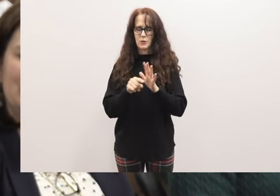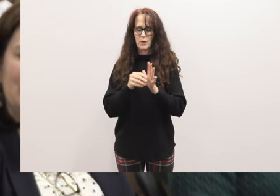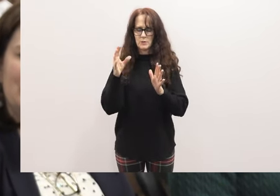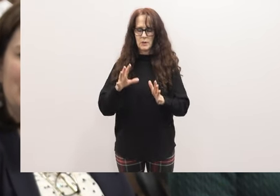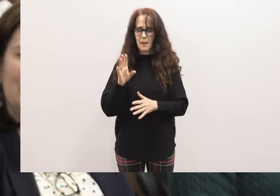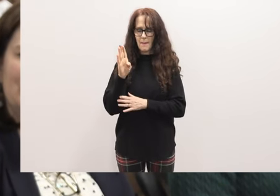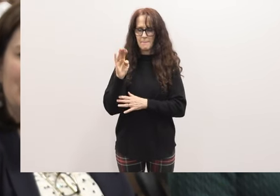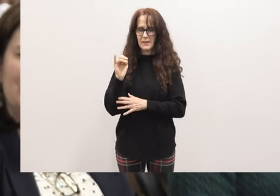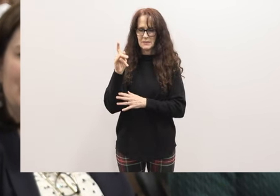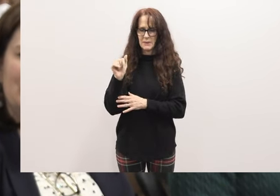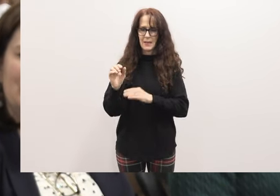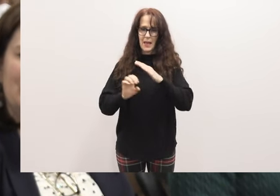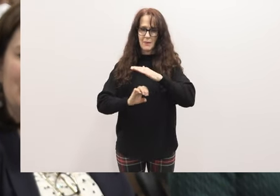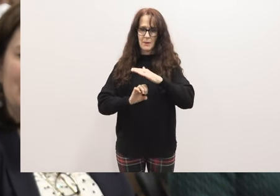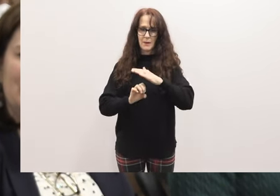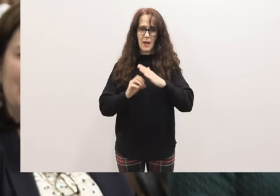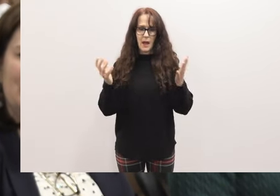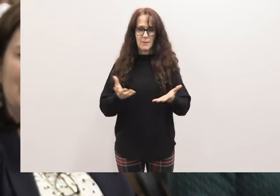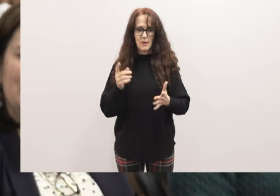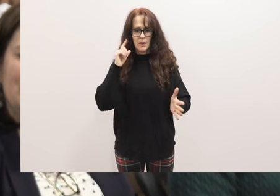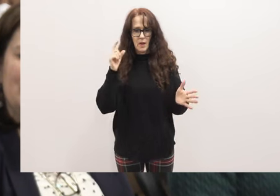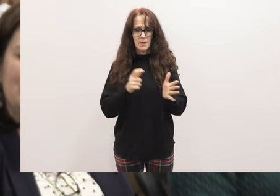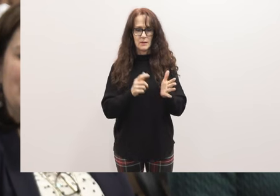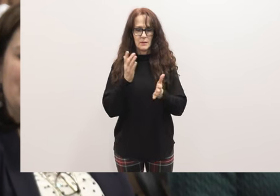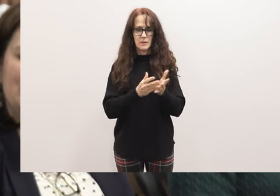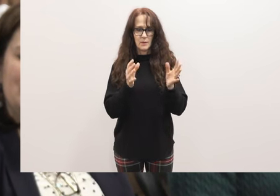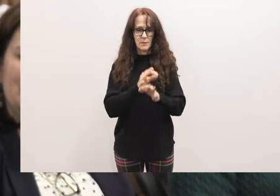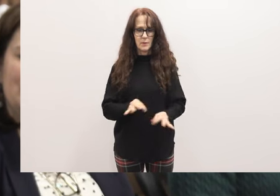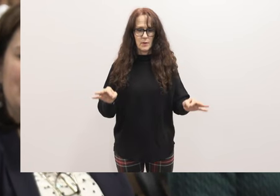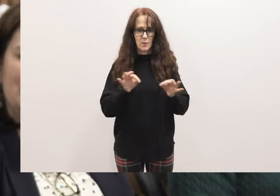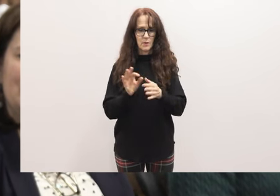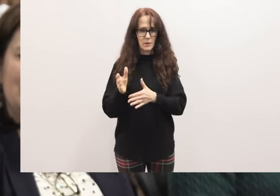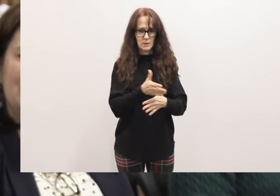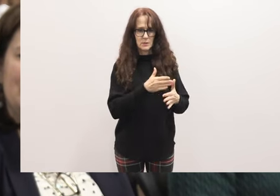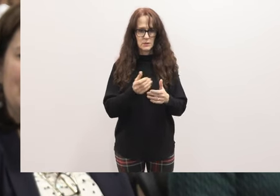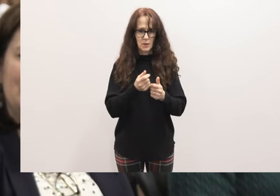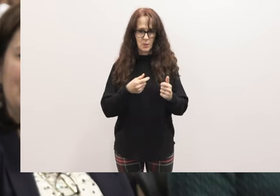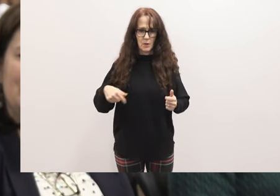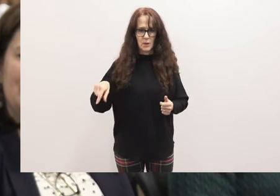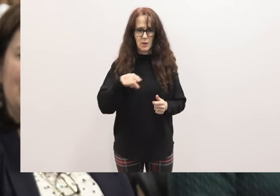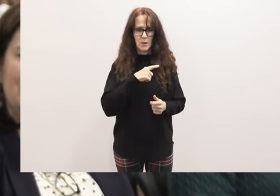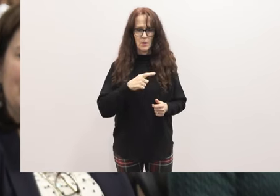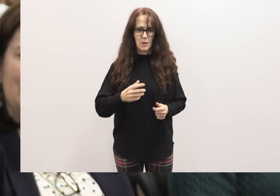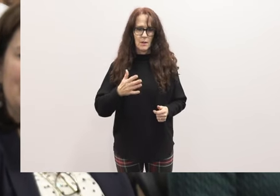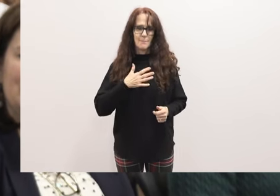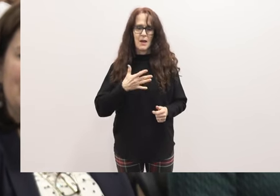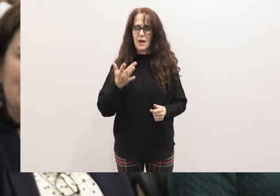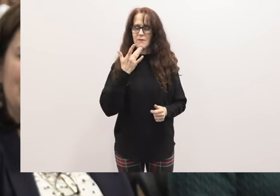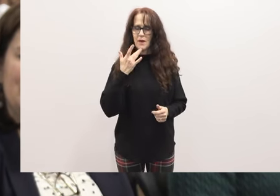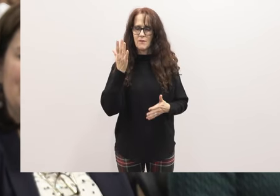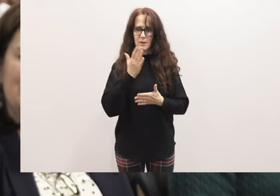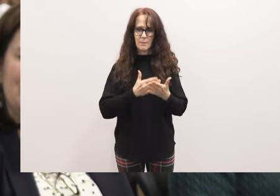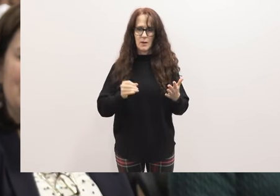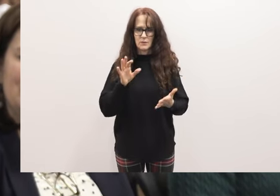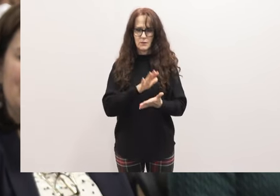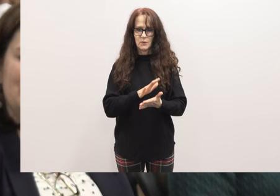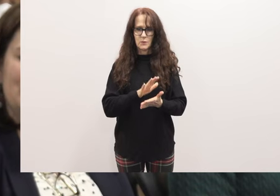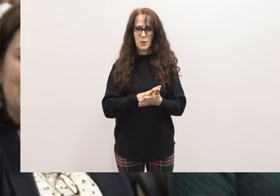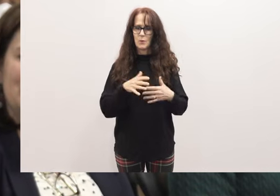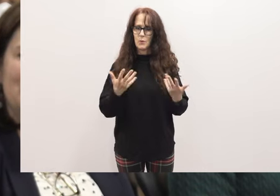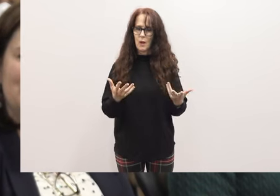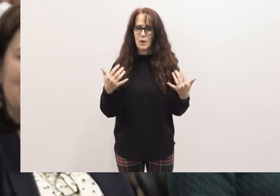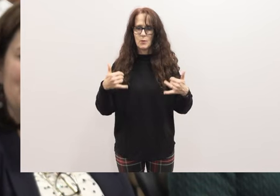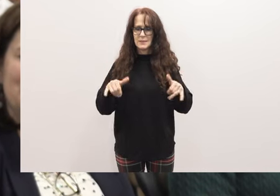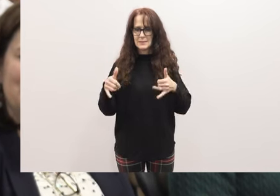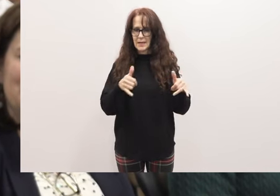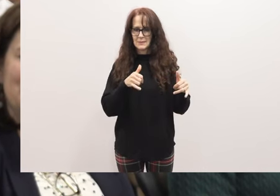here today because I have noticed something important that I would like to share with you. One of my favorite parts of school is recess.